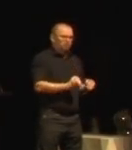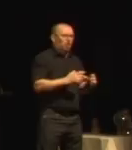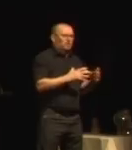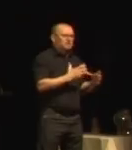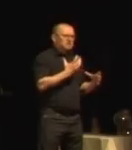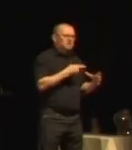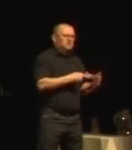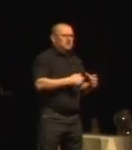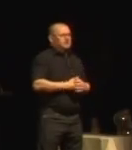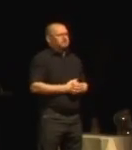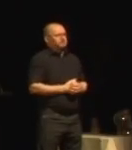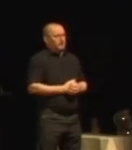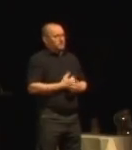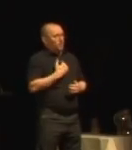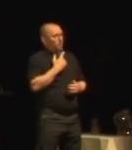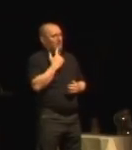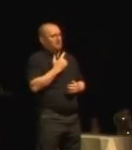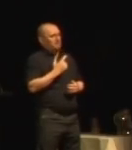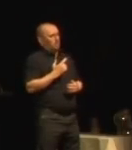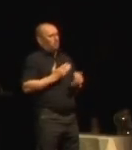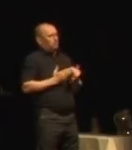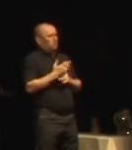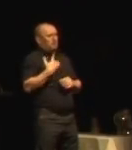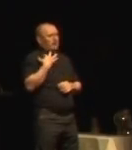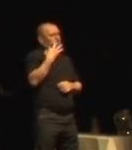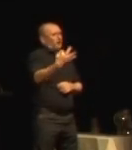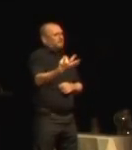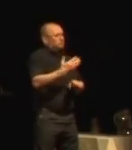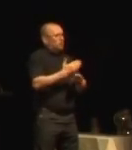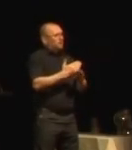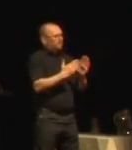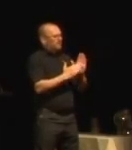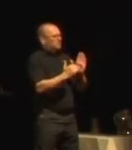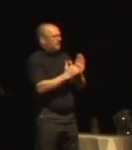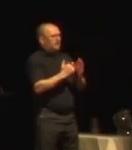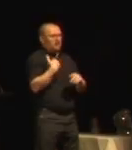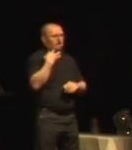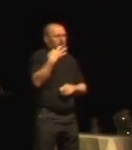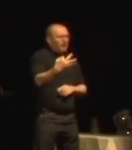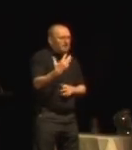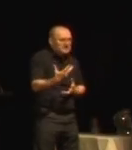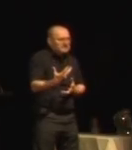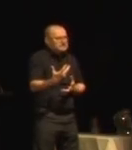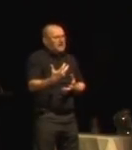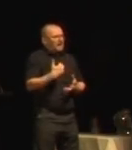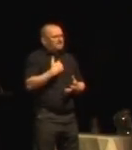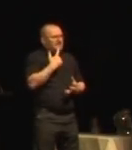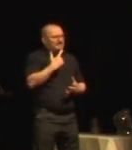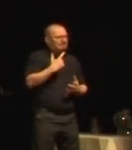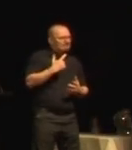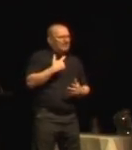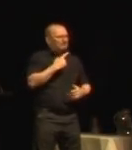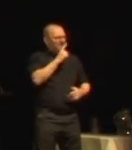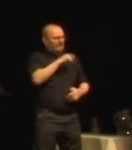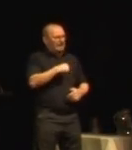had a lot of imposter syndrome throughout my application process at Mozilla. I was thinking, like, I'm a librarian in Canada working